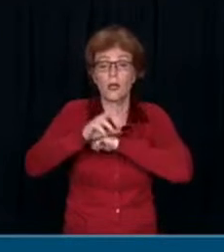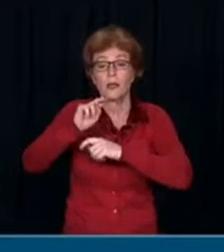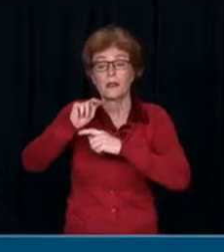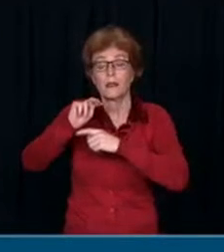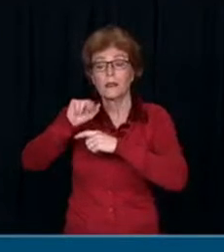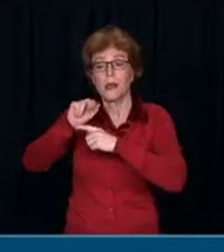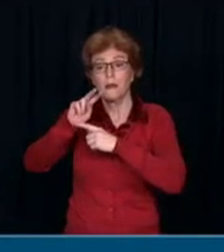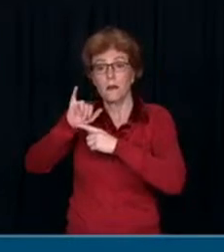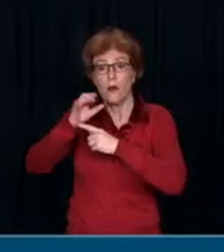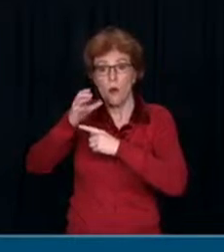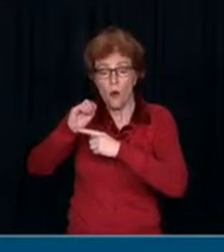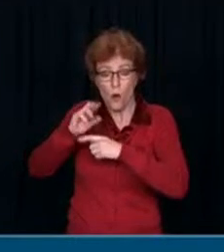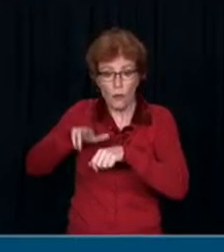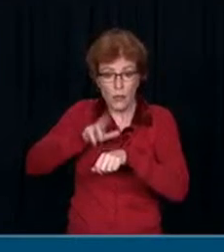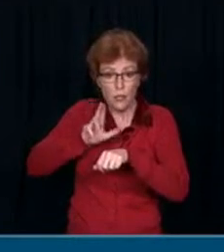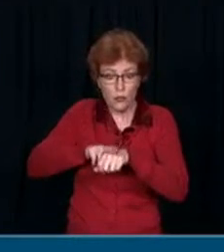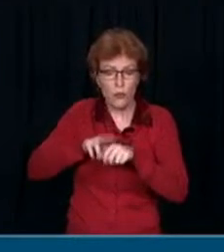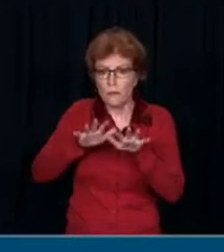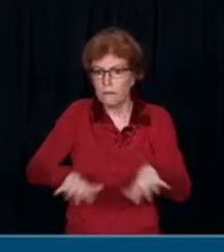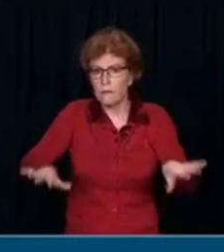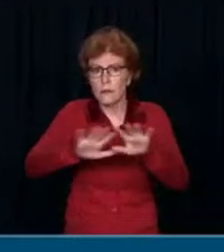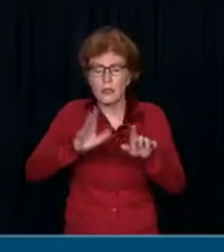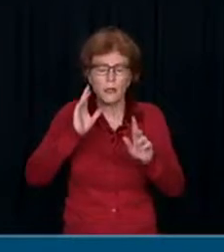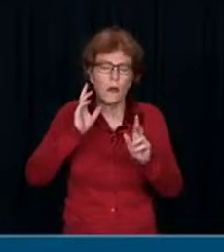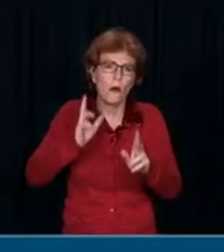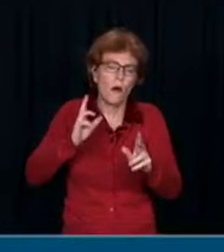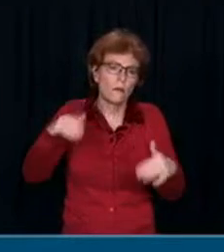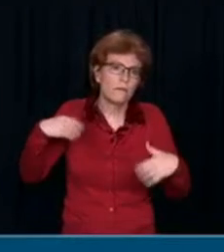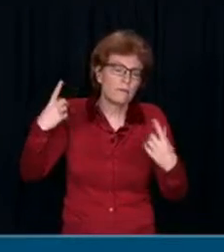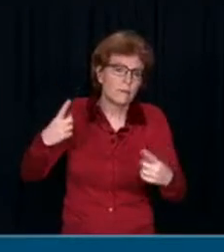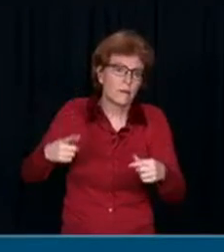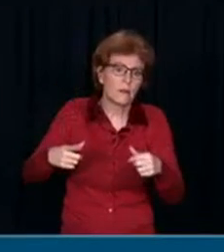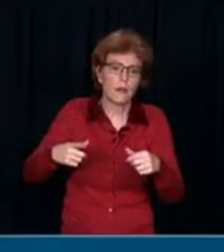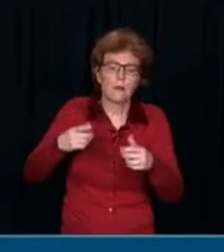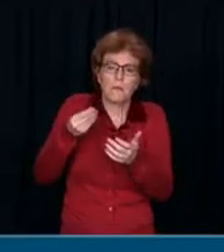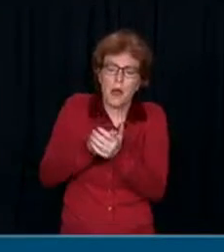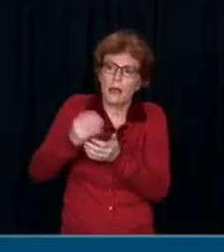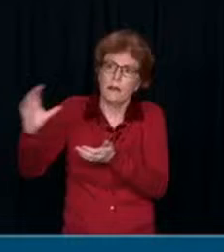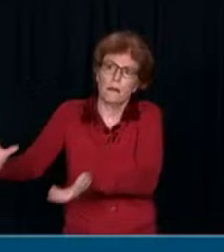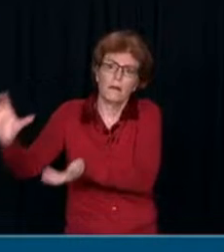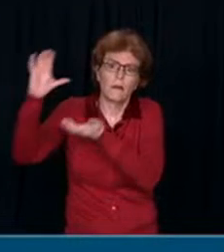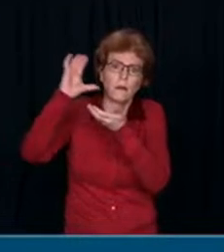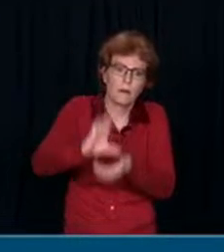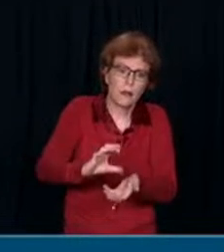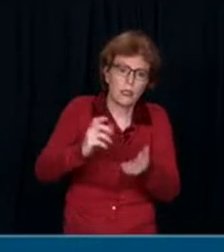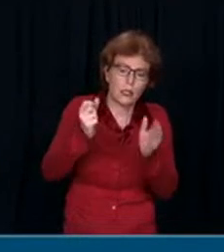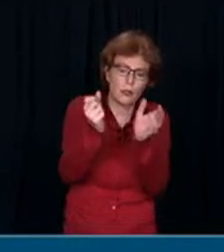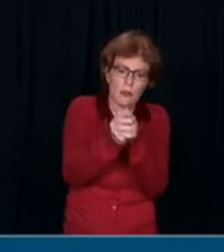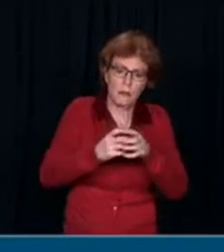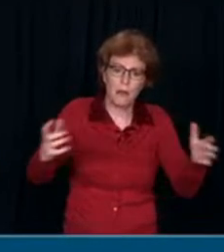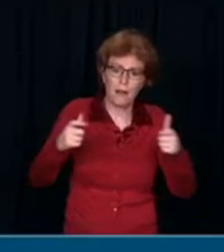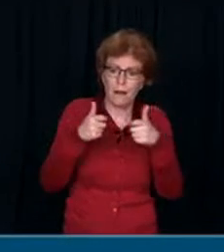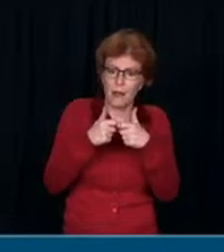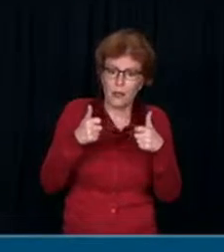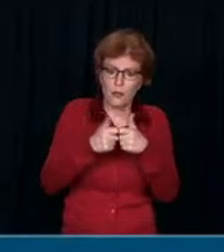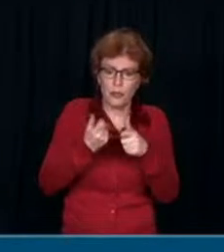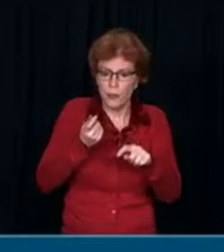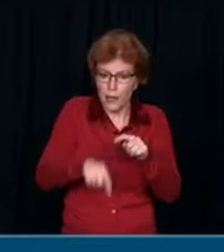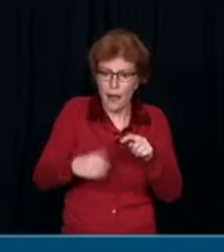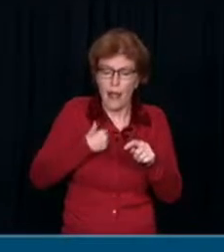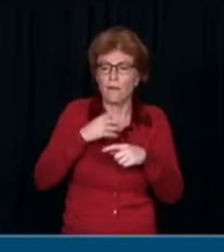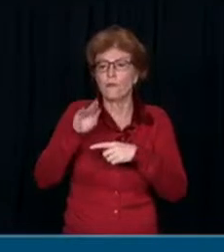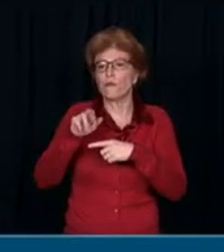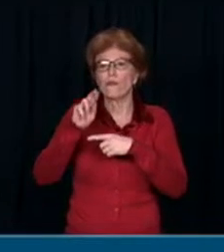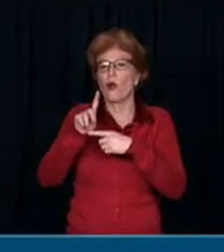Nation, we have seen historic amounts of funding coming in to expand electricity. You can't just have